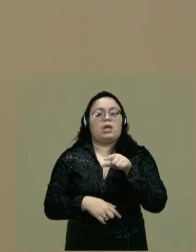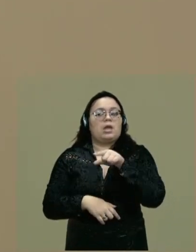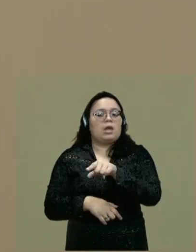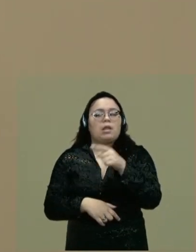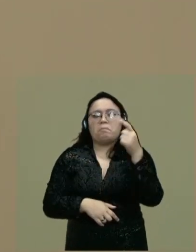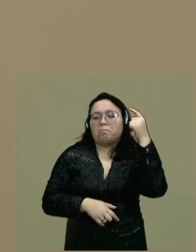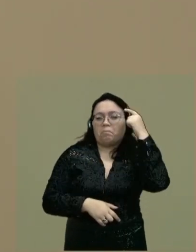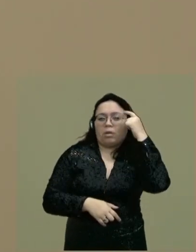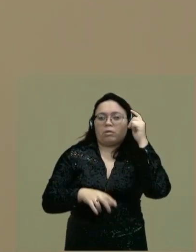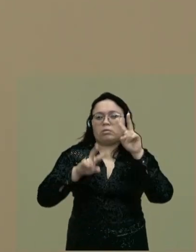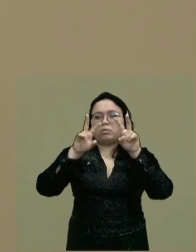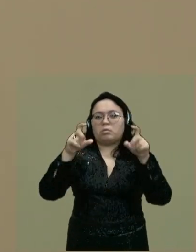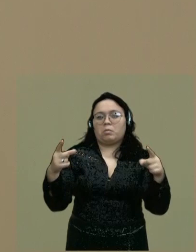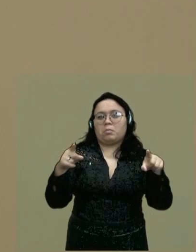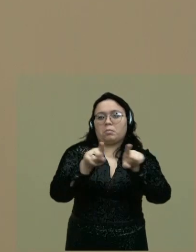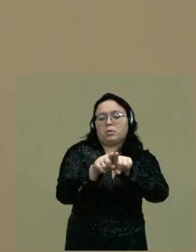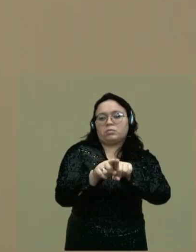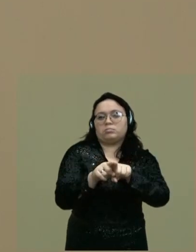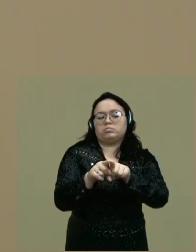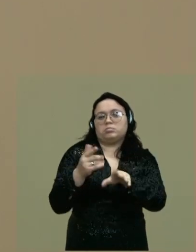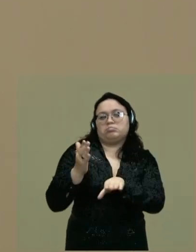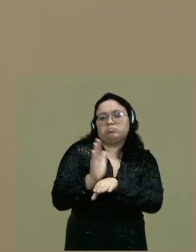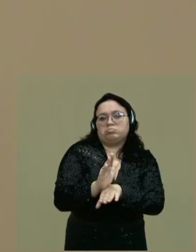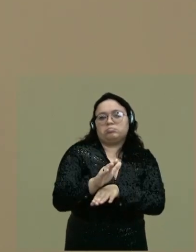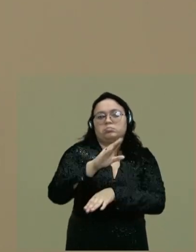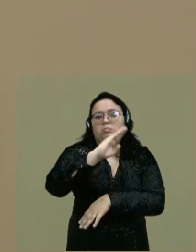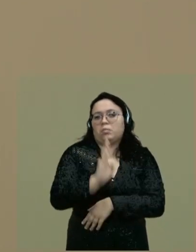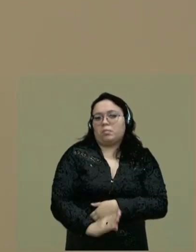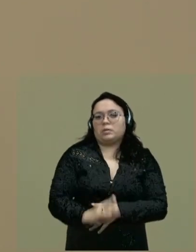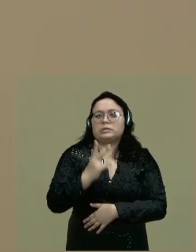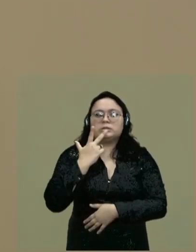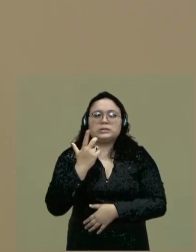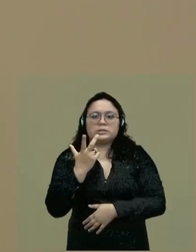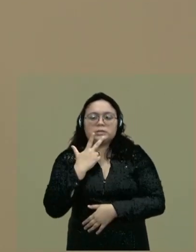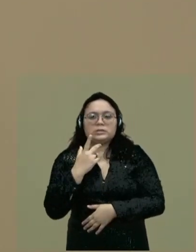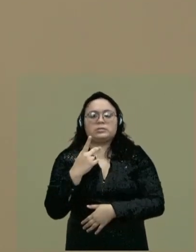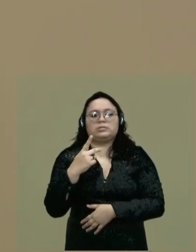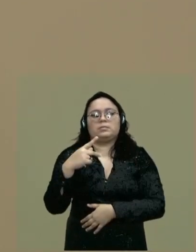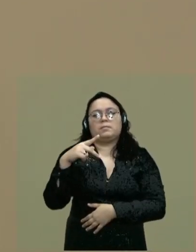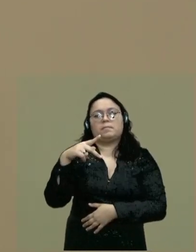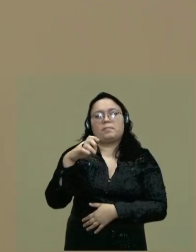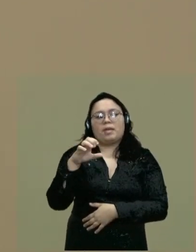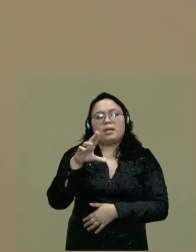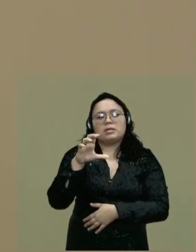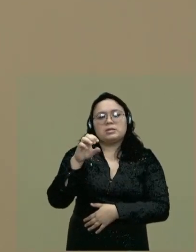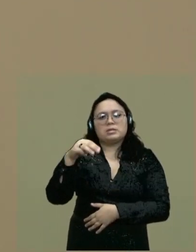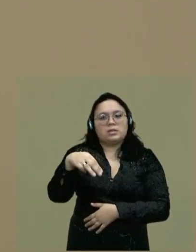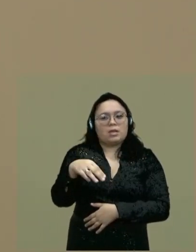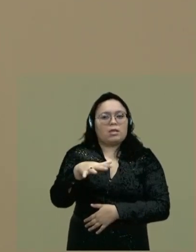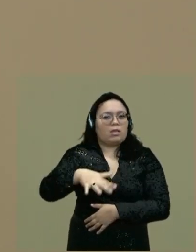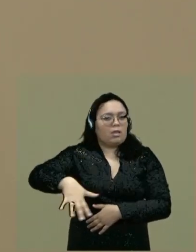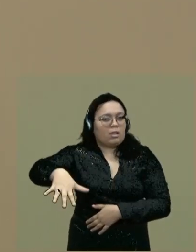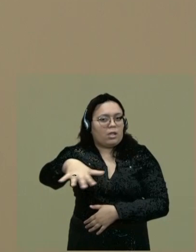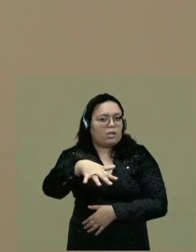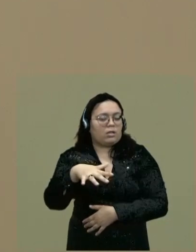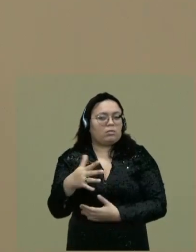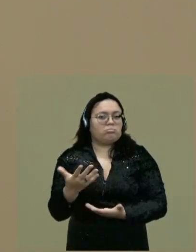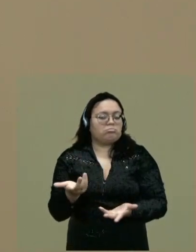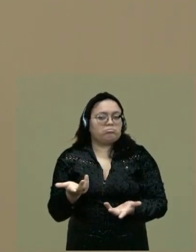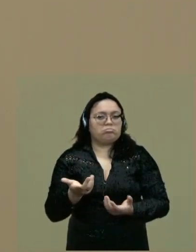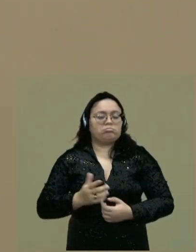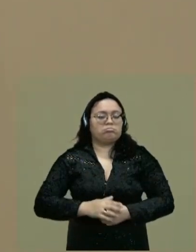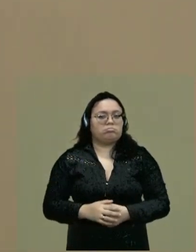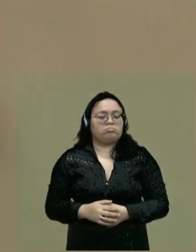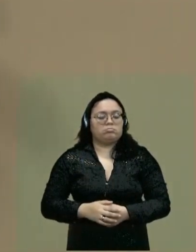with Ceará and the port of Pecém. I know you would like to be here with us today and